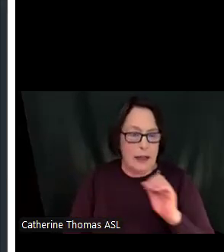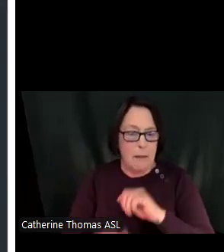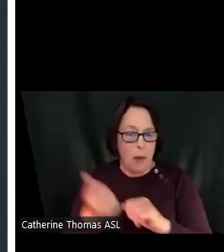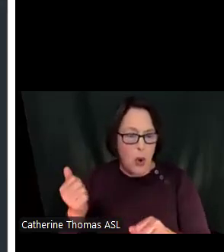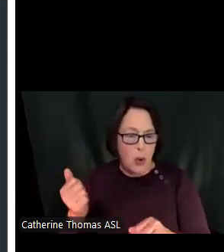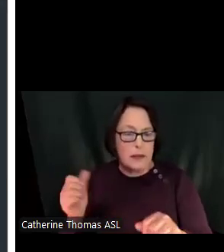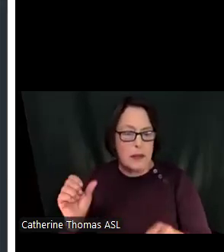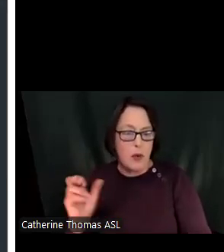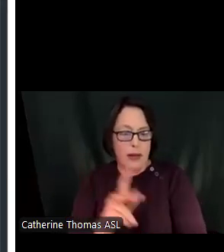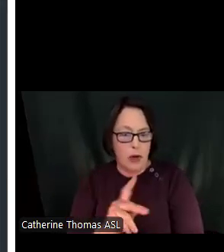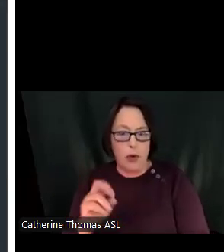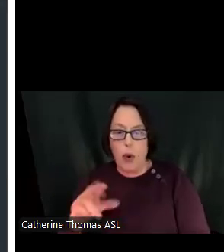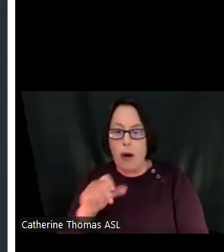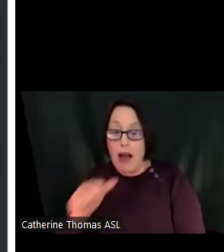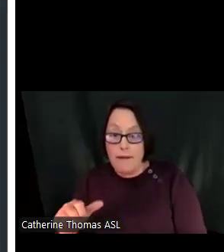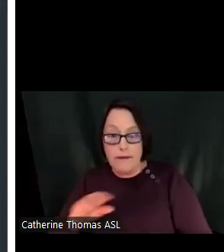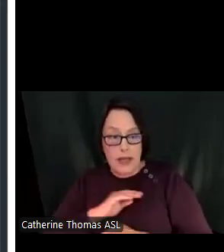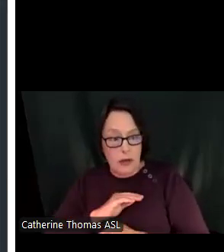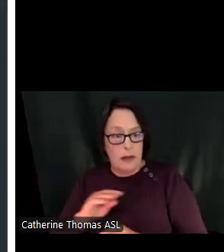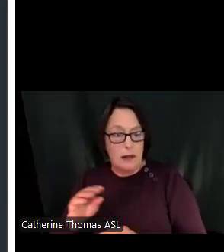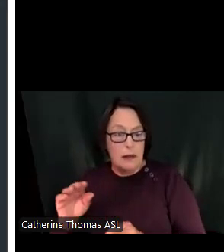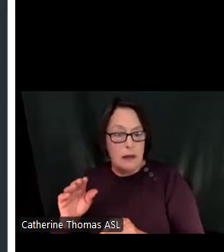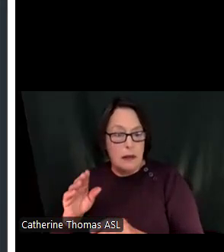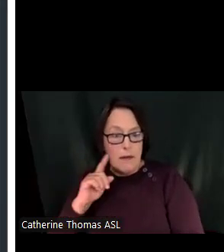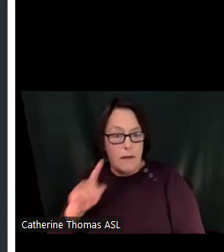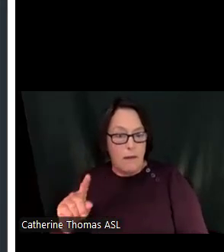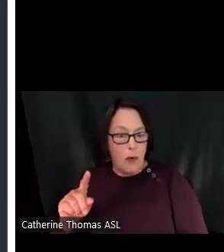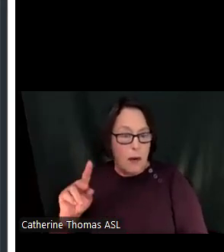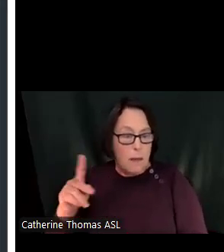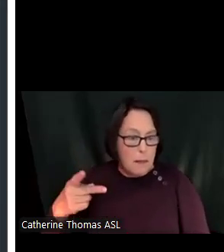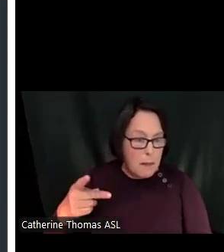And what is the fill rate and the return rate for Pashto?